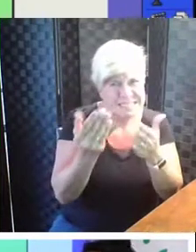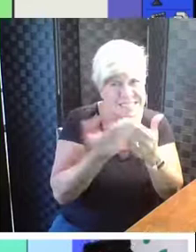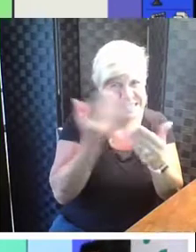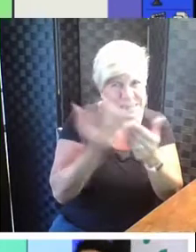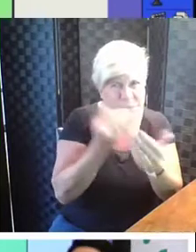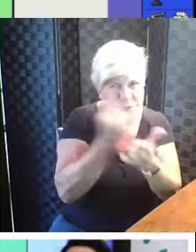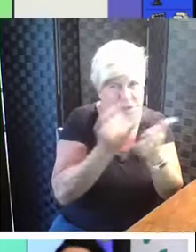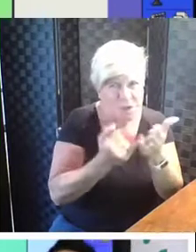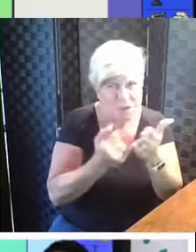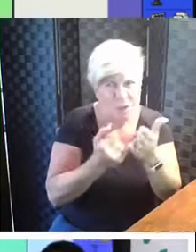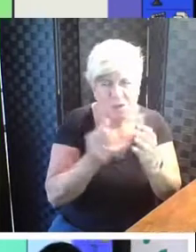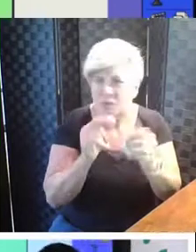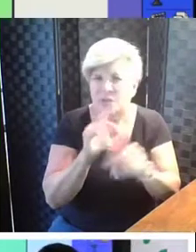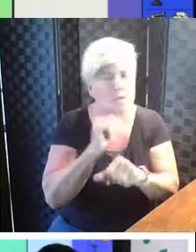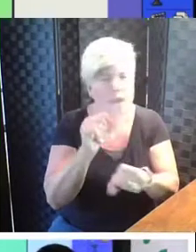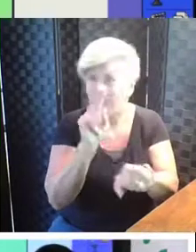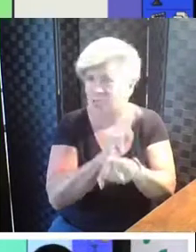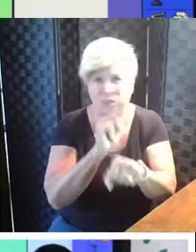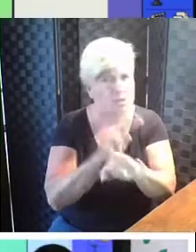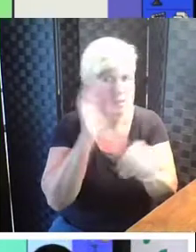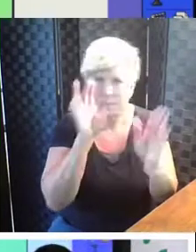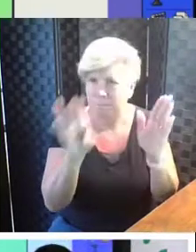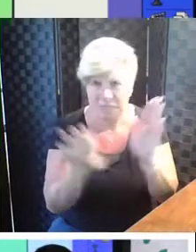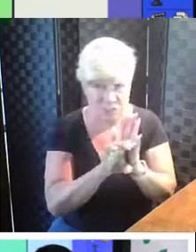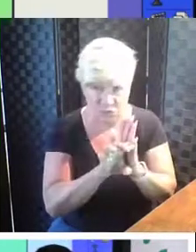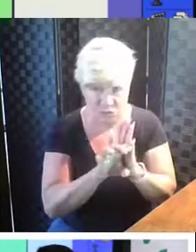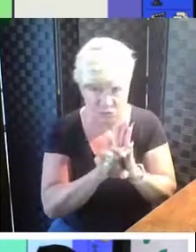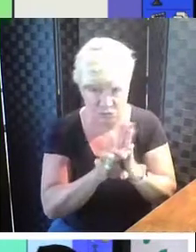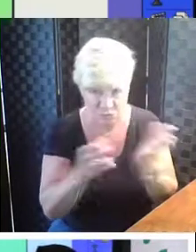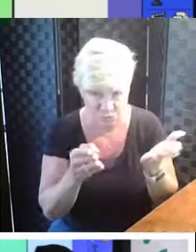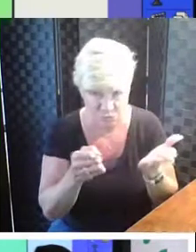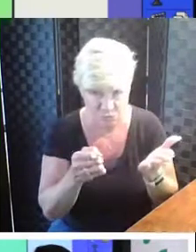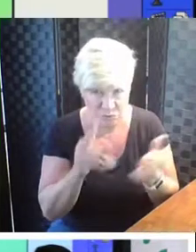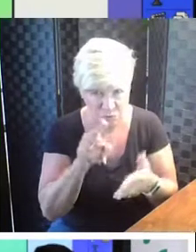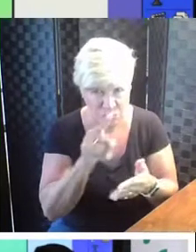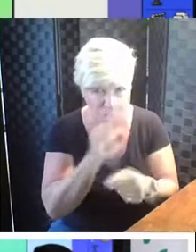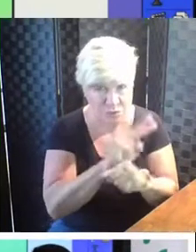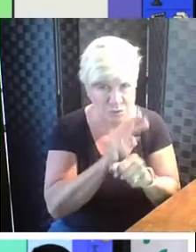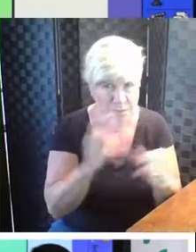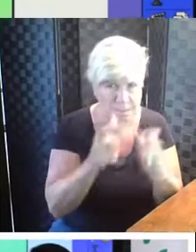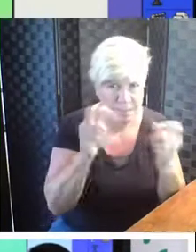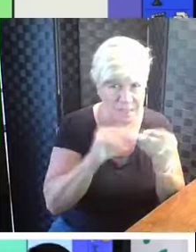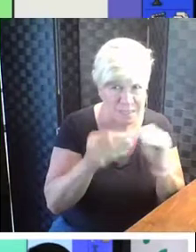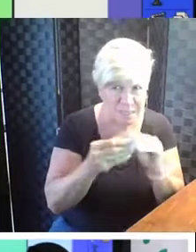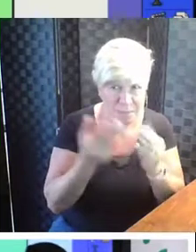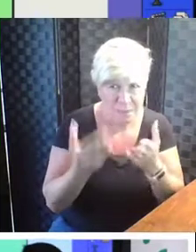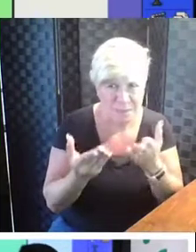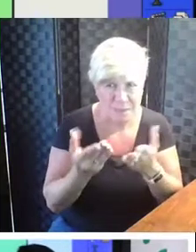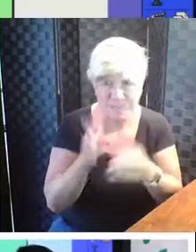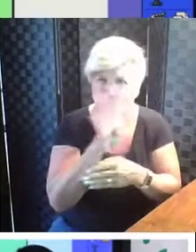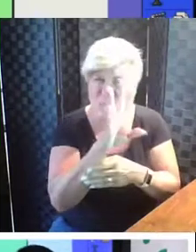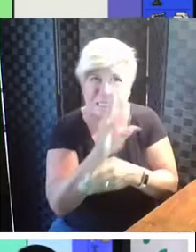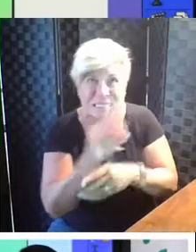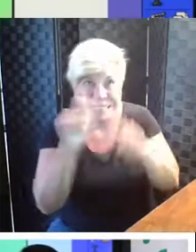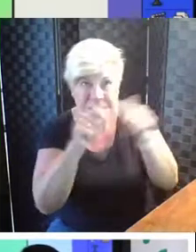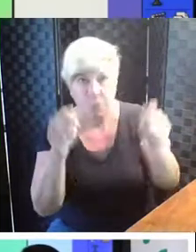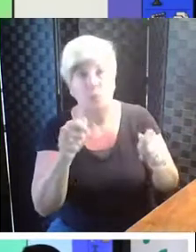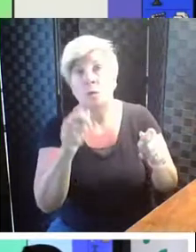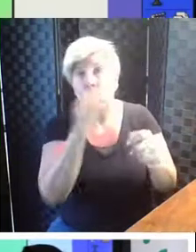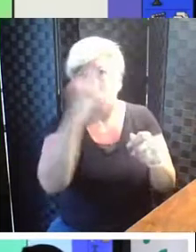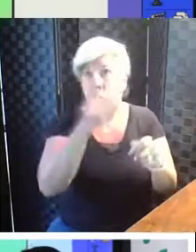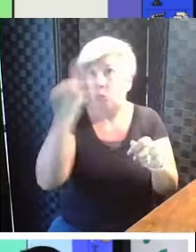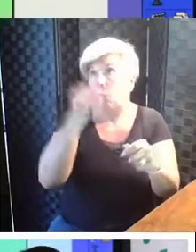simpler drawing without using pictures? So if you're using bigger numbers, maybe she had 46 hair